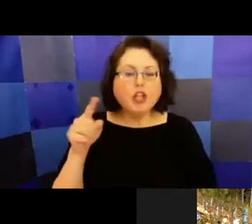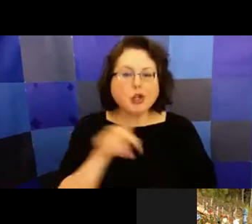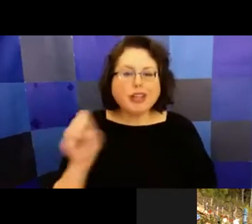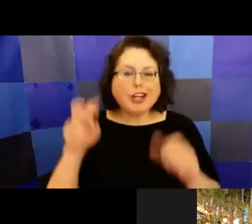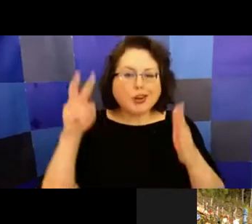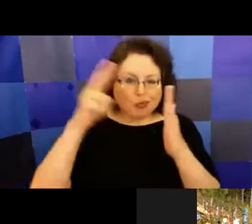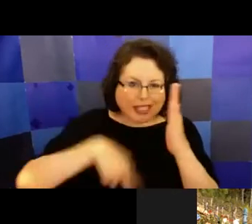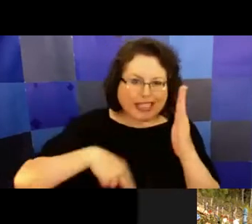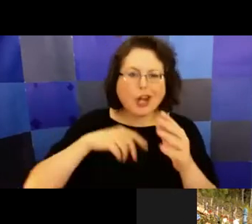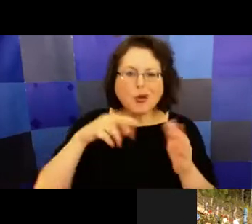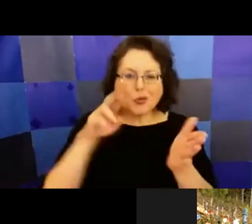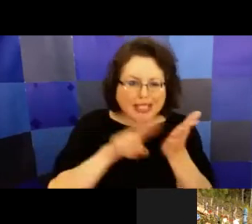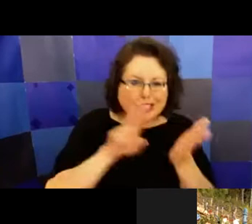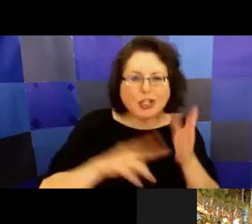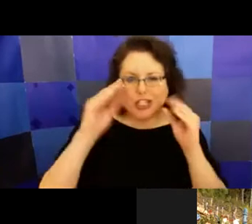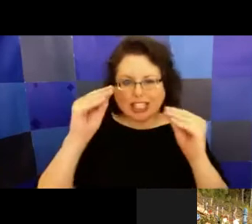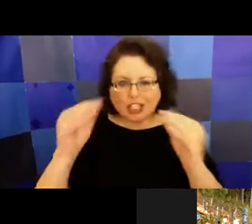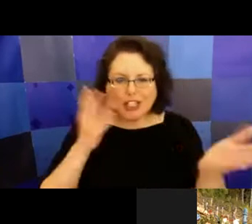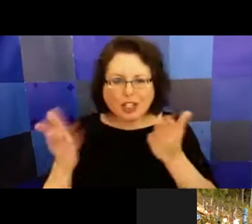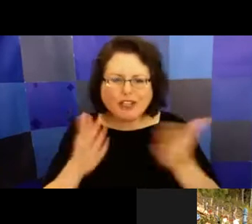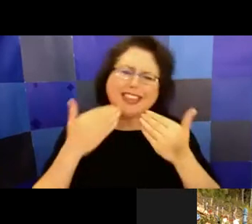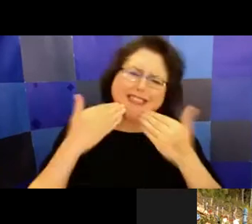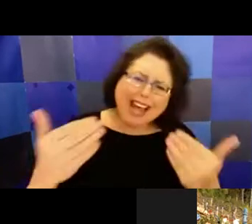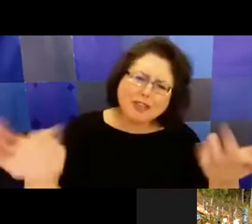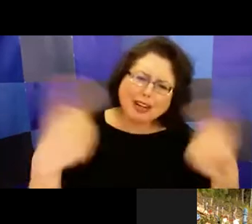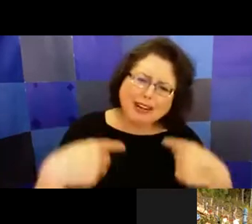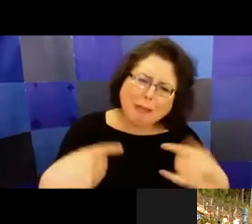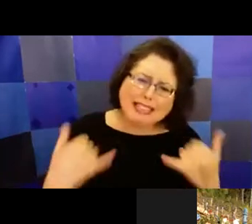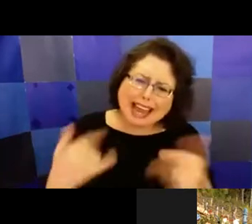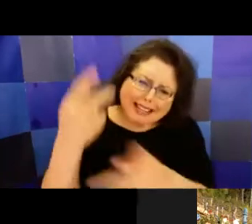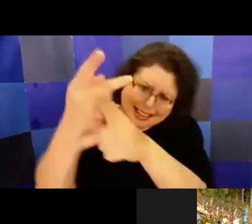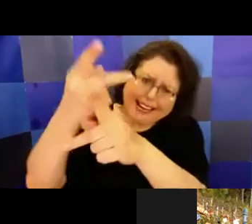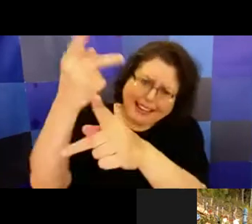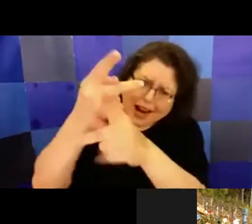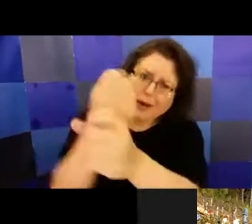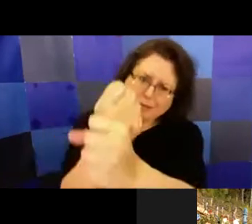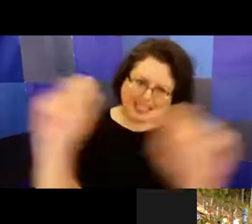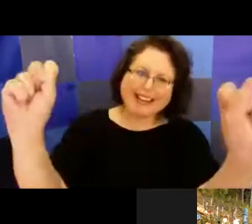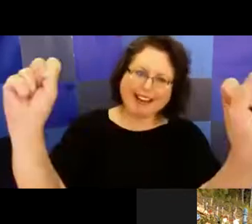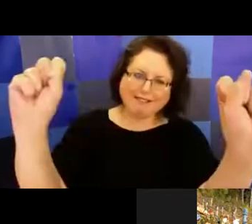service. Thanks so much for attending today. Take good care and be safe.